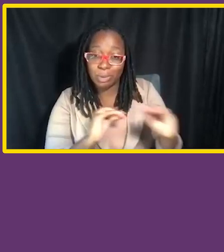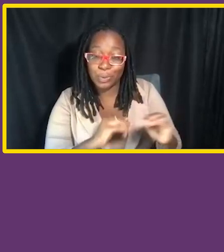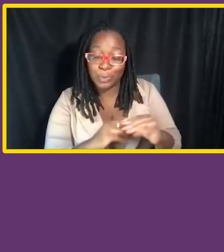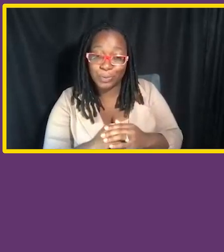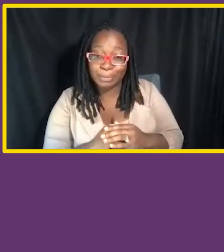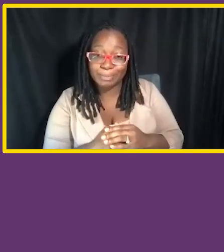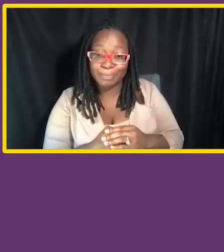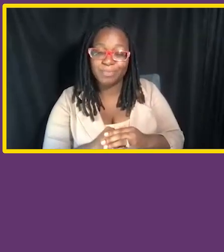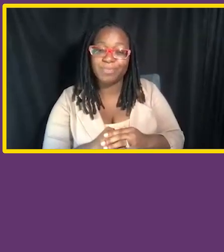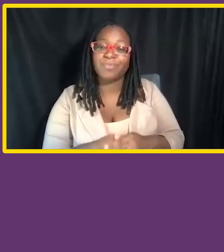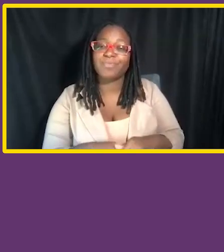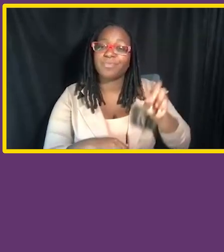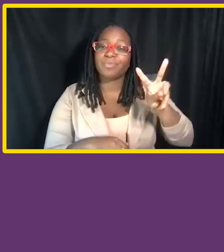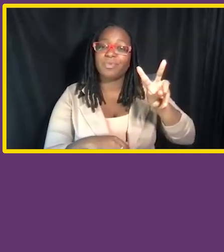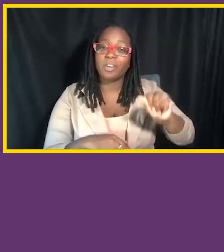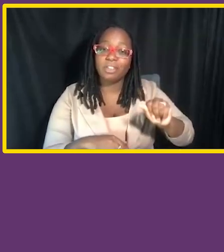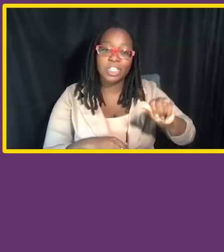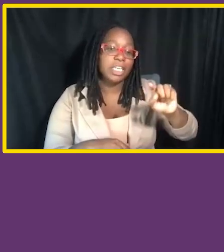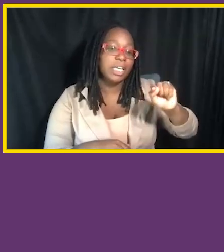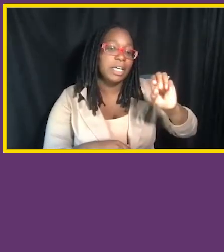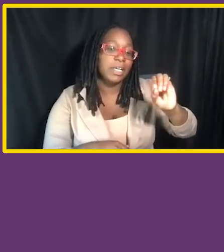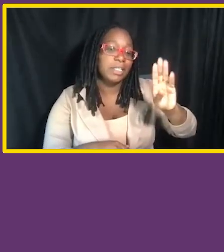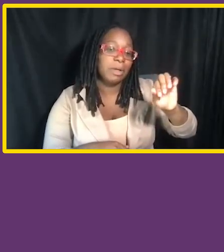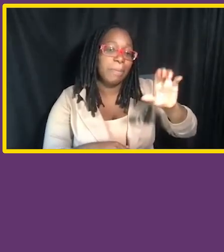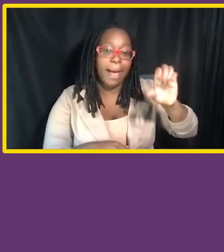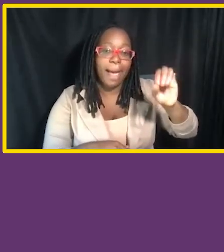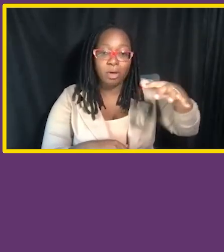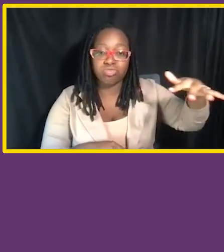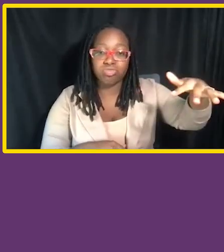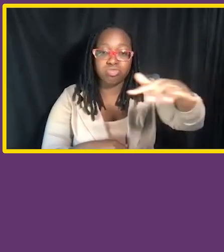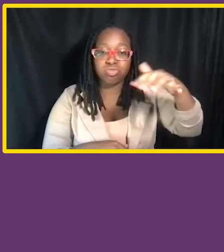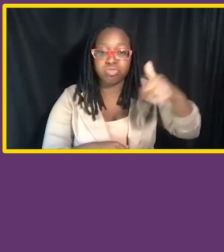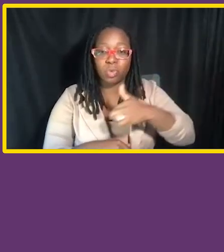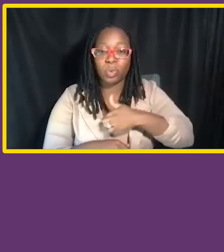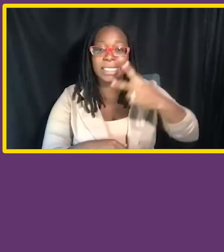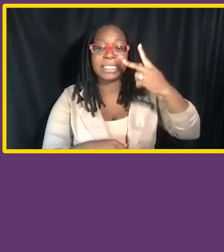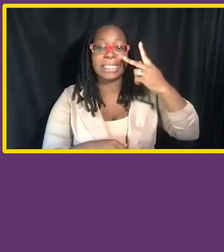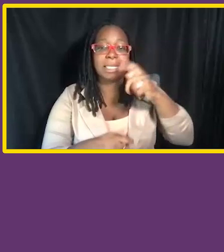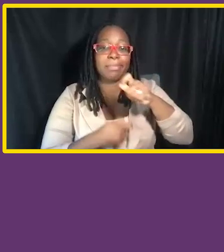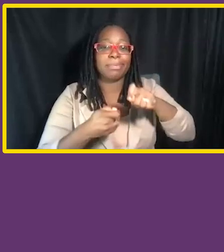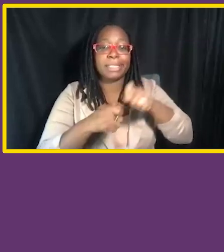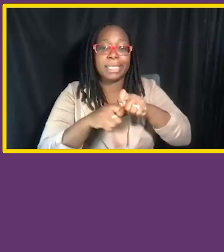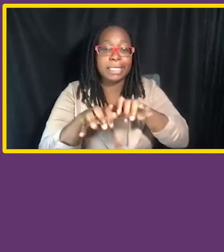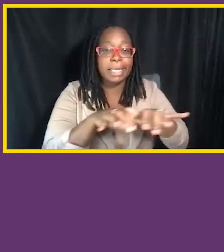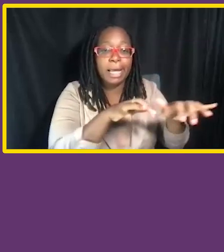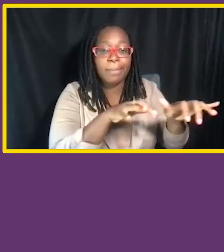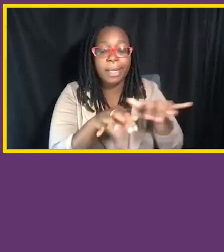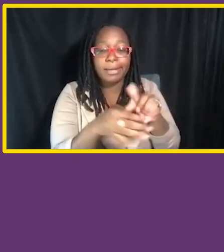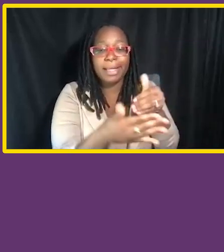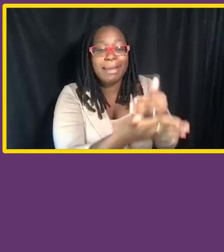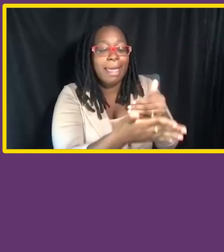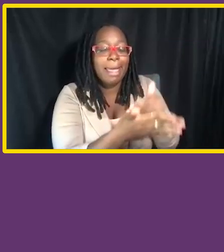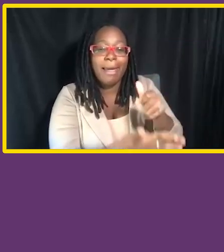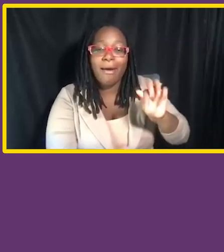Virginia tobacco fields, leaning into the curve of Steinway pianos along Arkansas roads in the red hills of Georgia, into